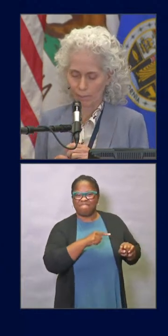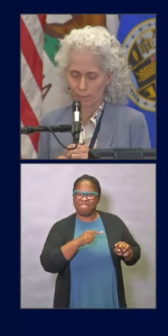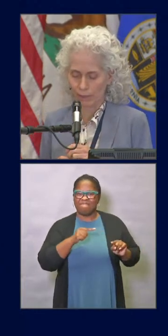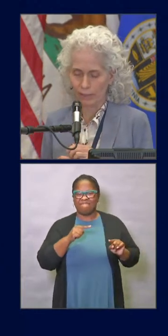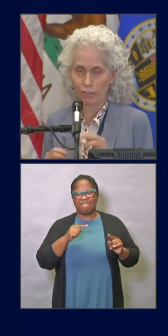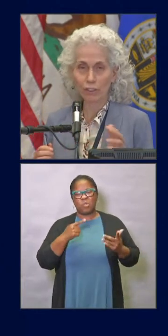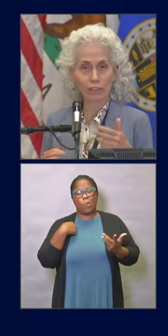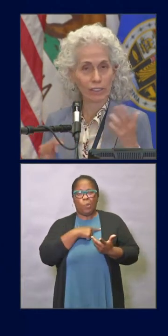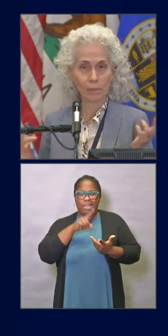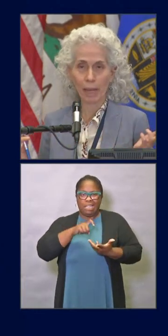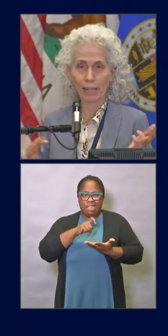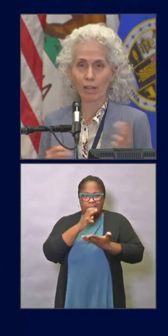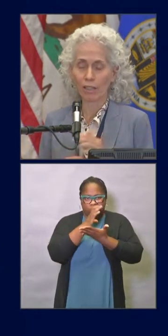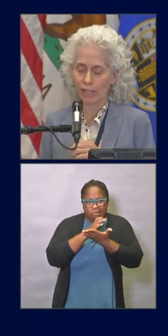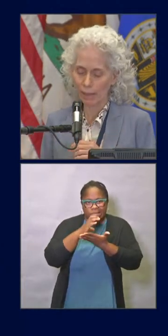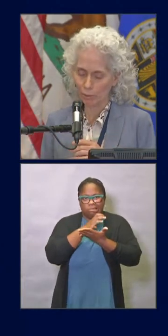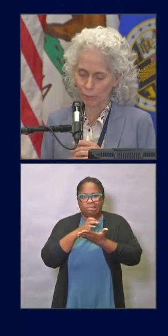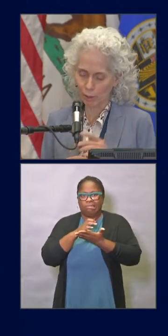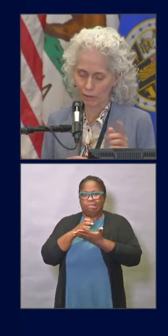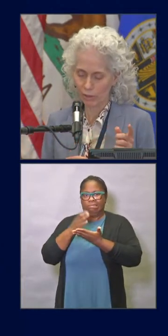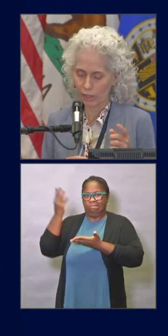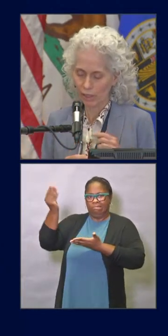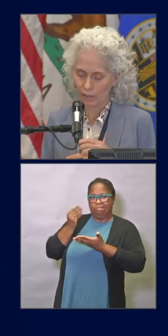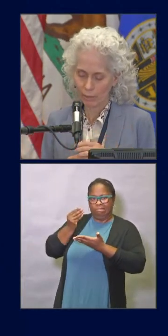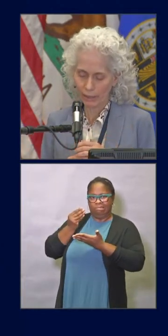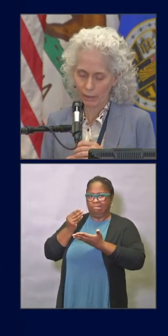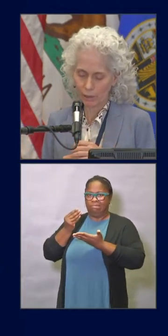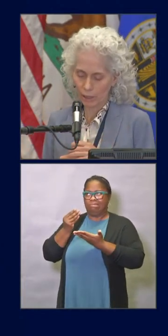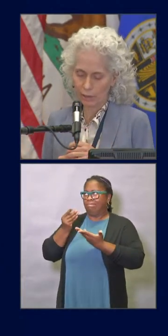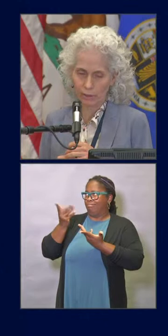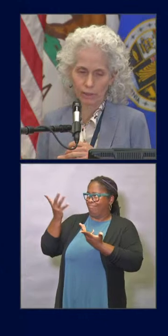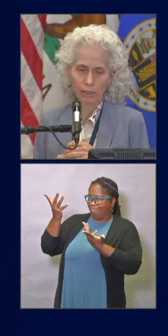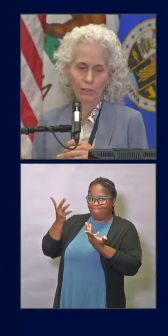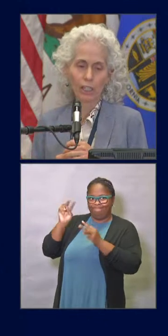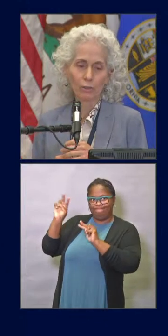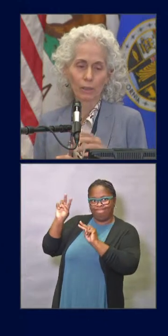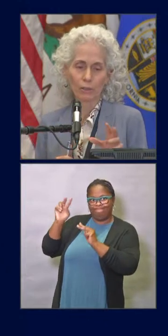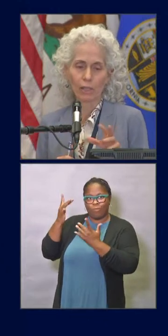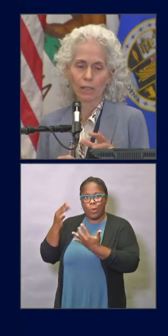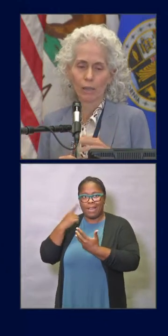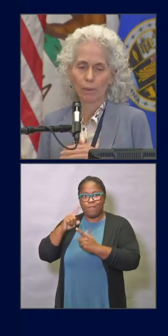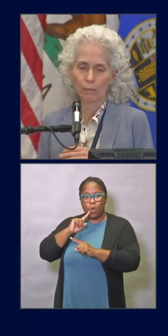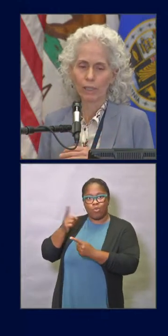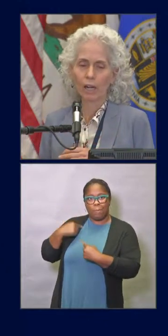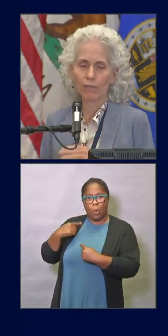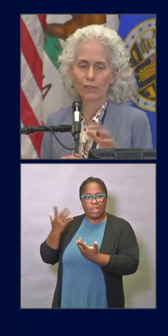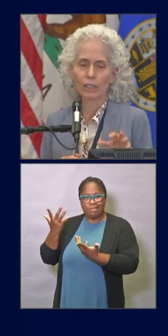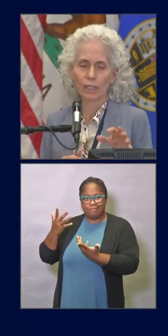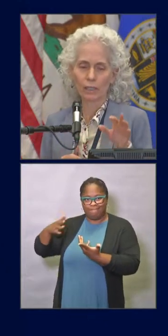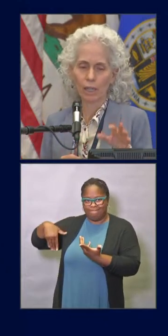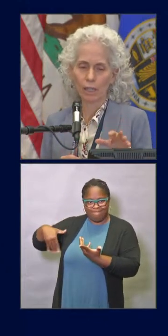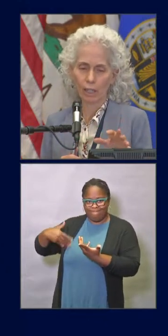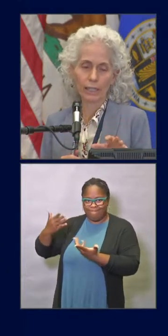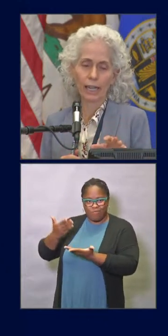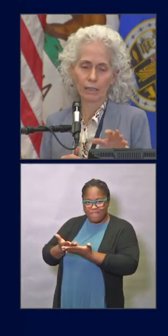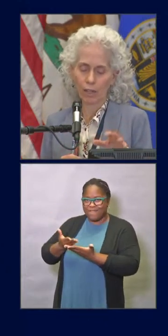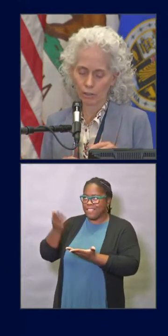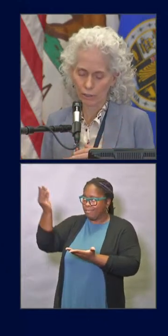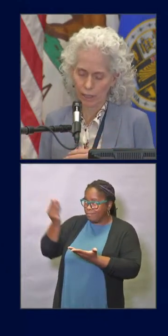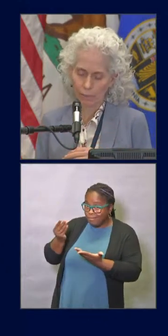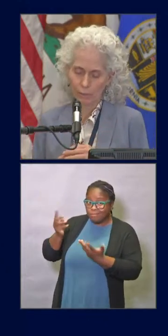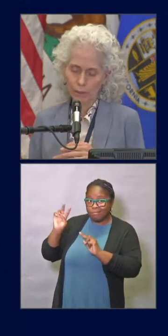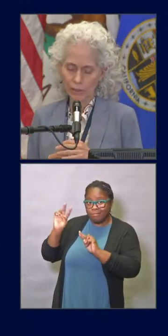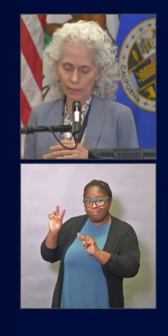of the backlogged lab reports to make some adjustments. But we are feeling,